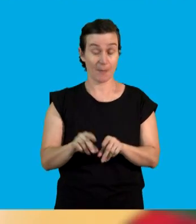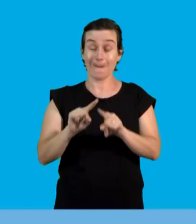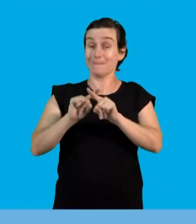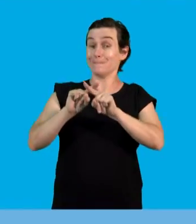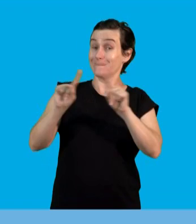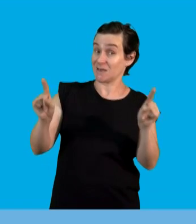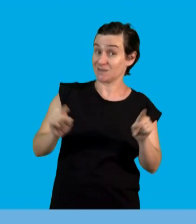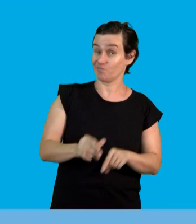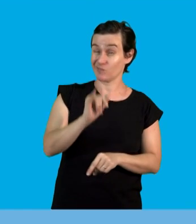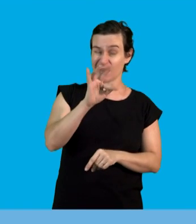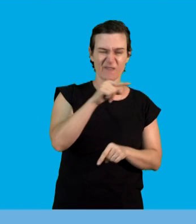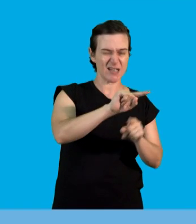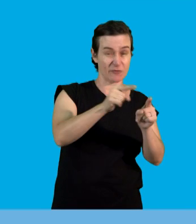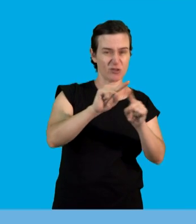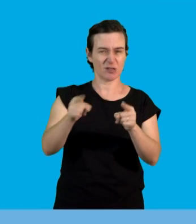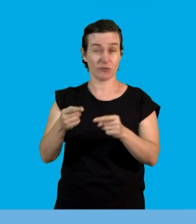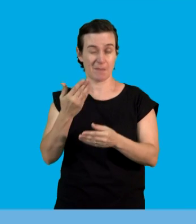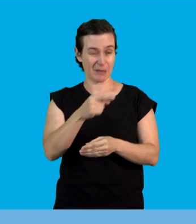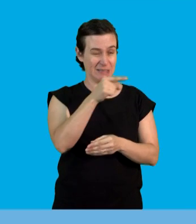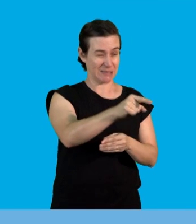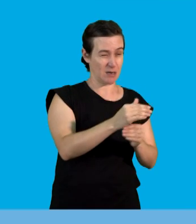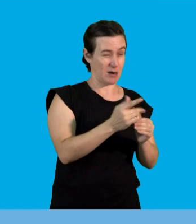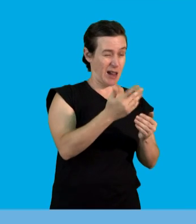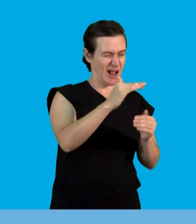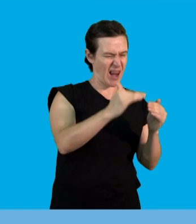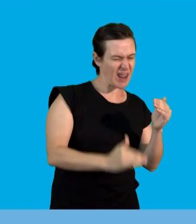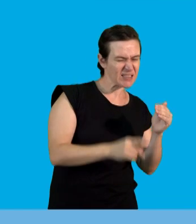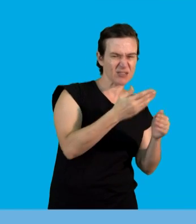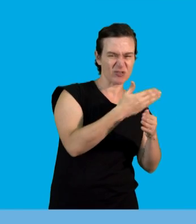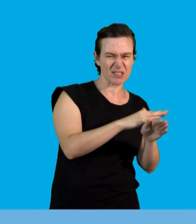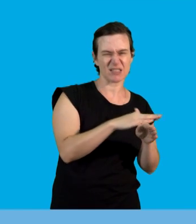However, if they are different in terms of the resistance, should